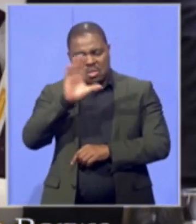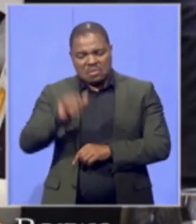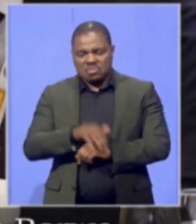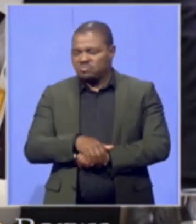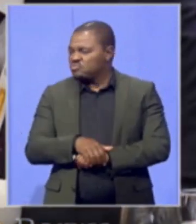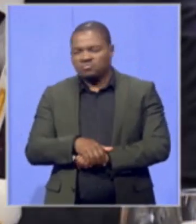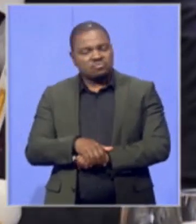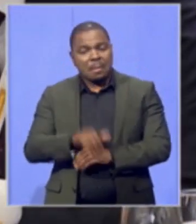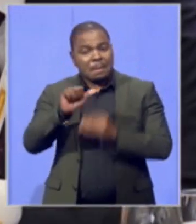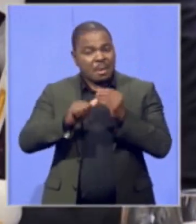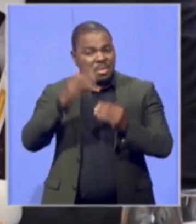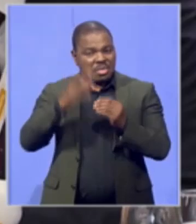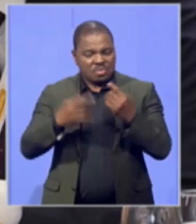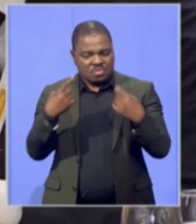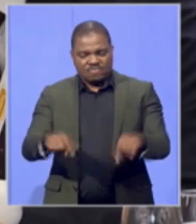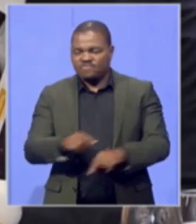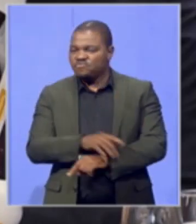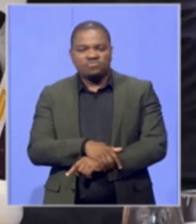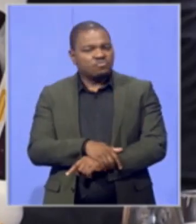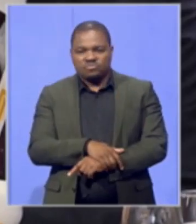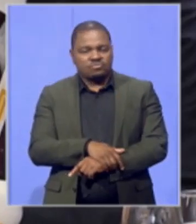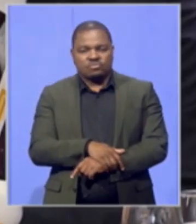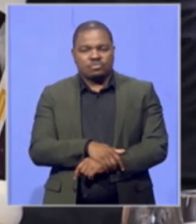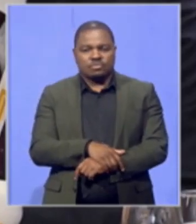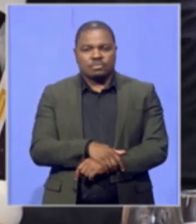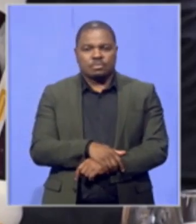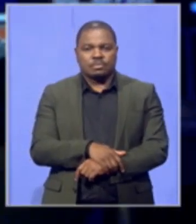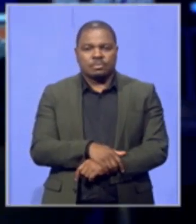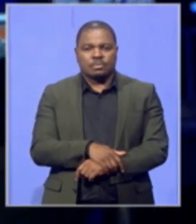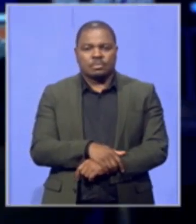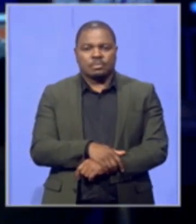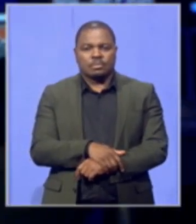mafelong a kgwedi enana ka lebaka la maemo ana a ditaba.